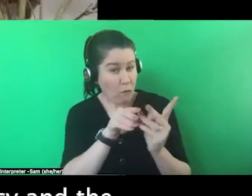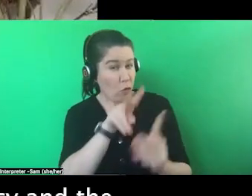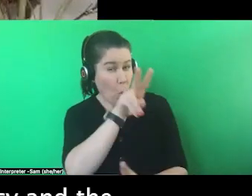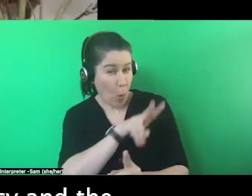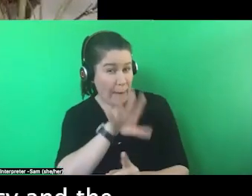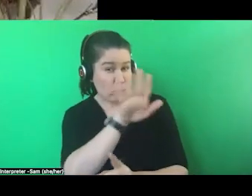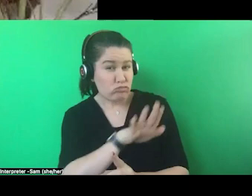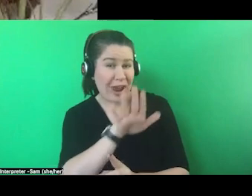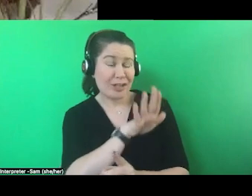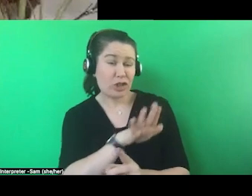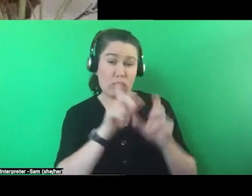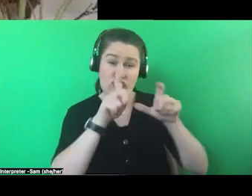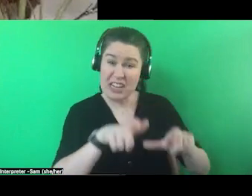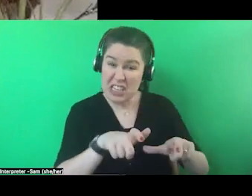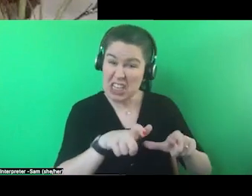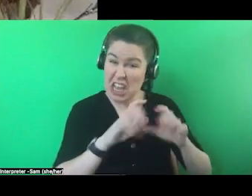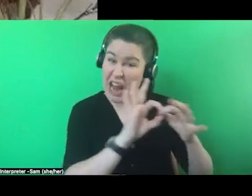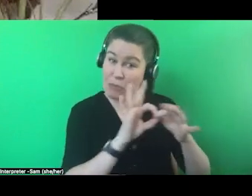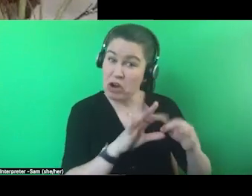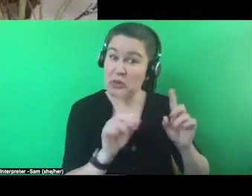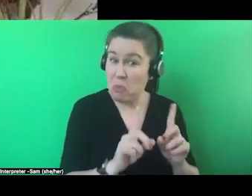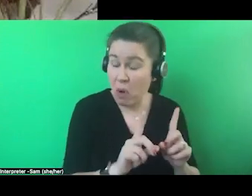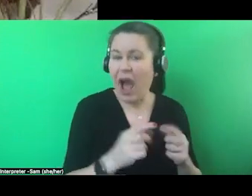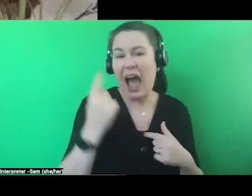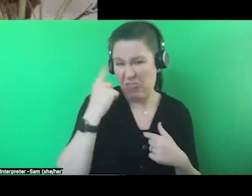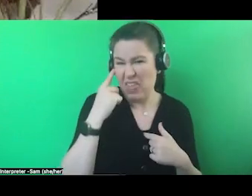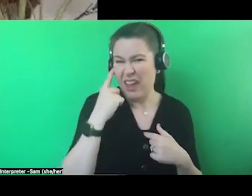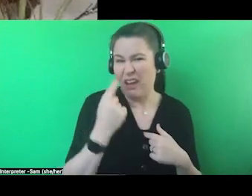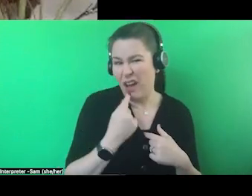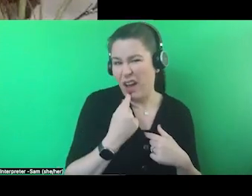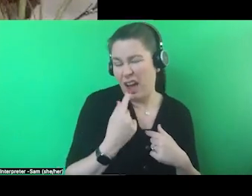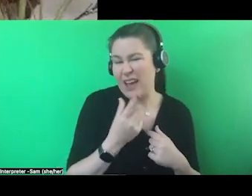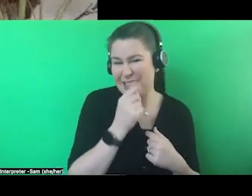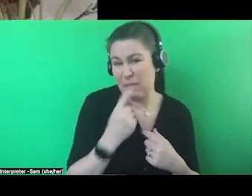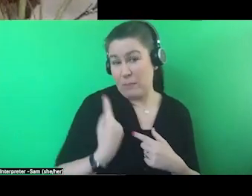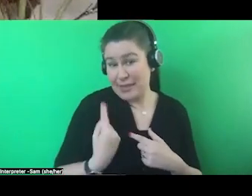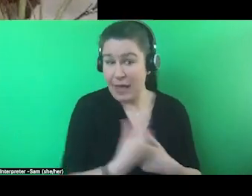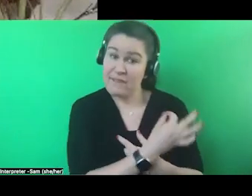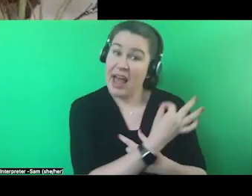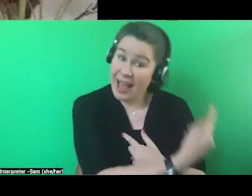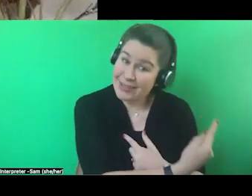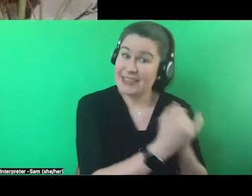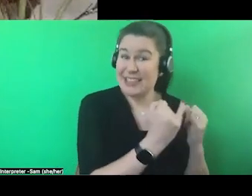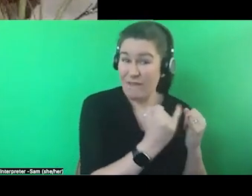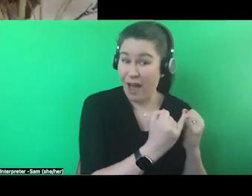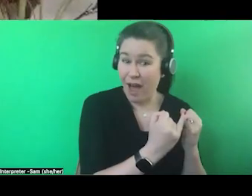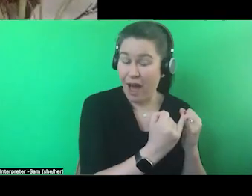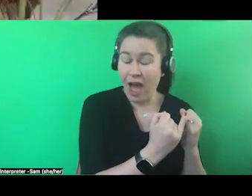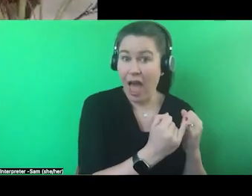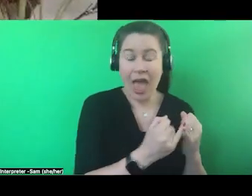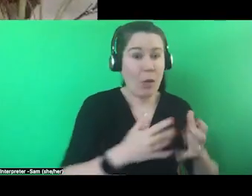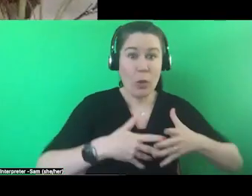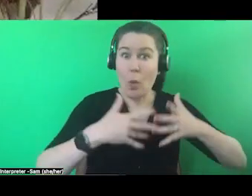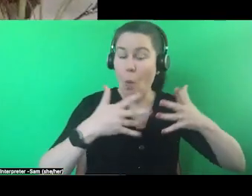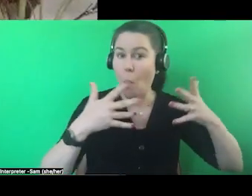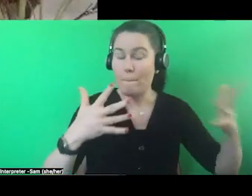and the collaboration, I think like I speak for both Sylvia and myself in that it was the tale of the unexpected. We